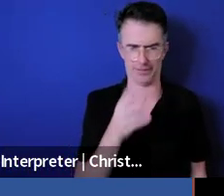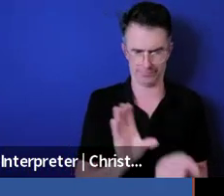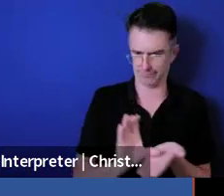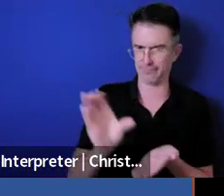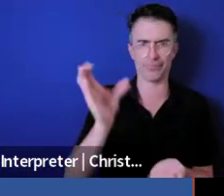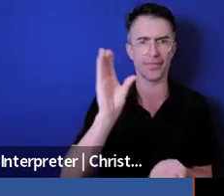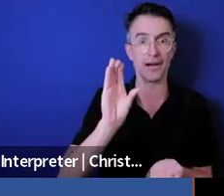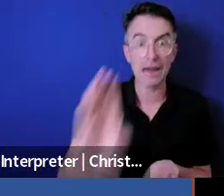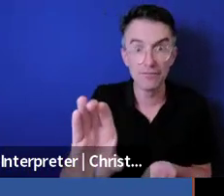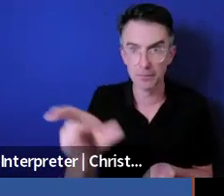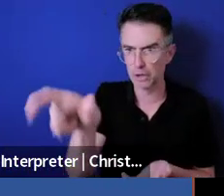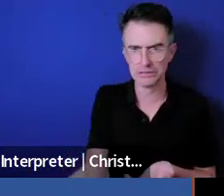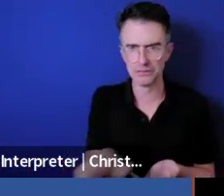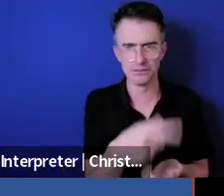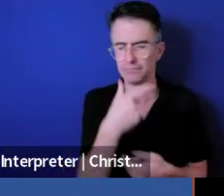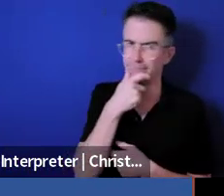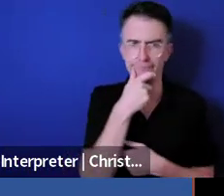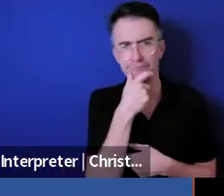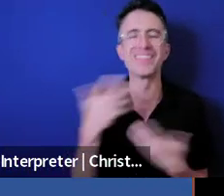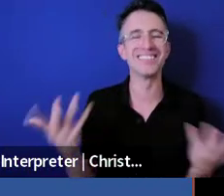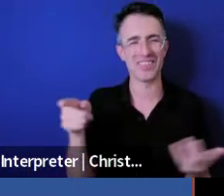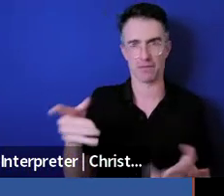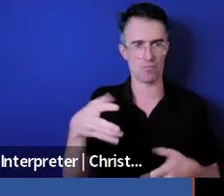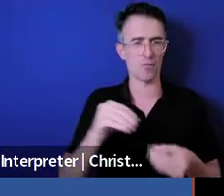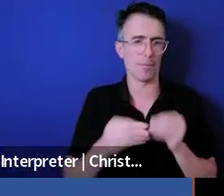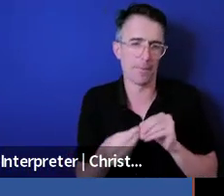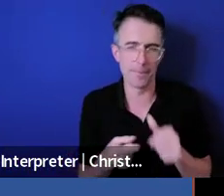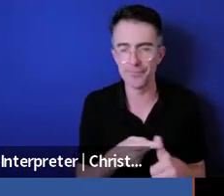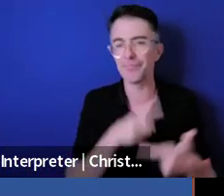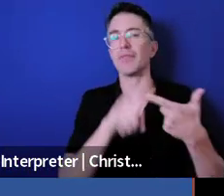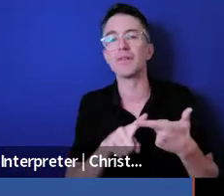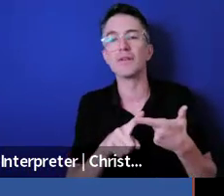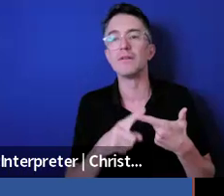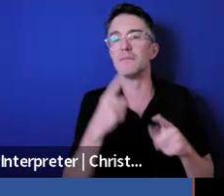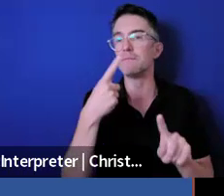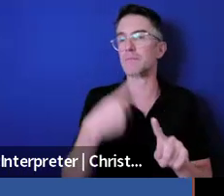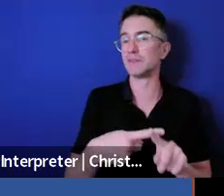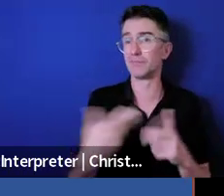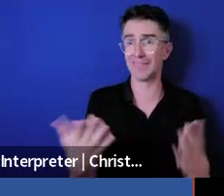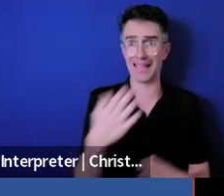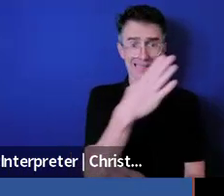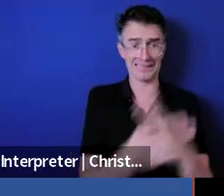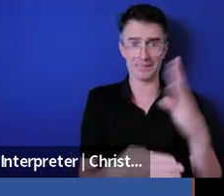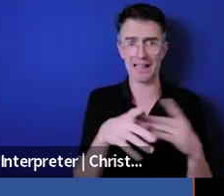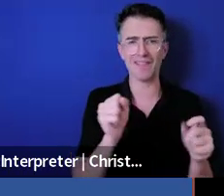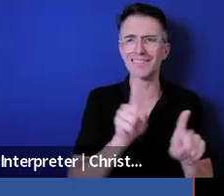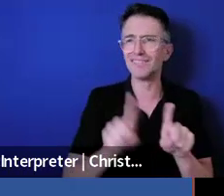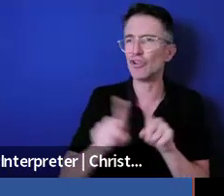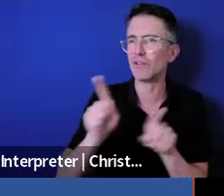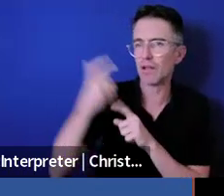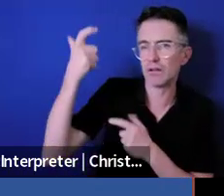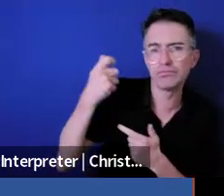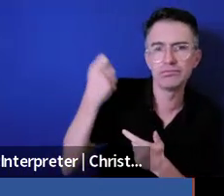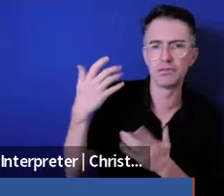for disability-related costs connected to other services. How do we decide by which